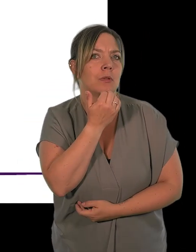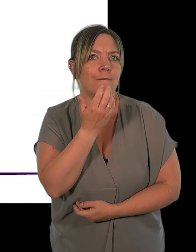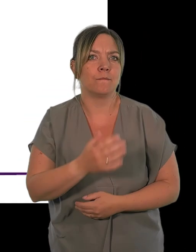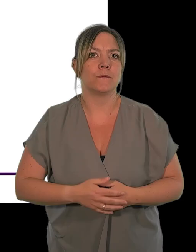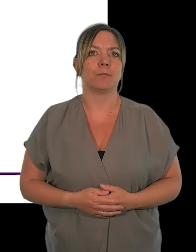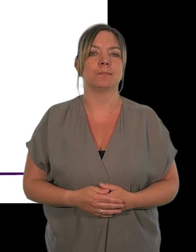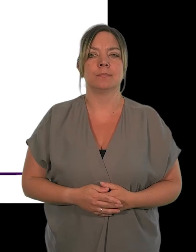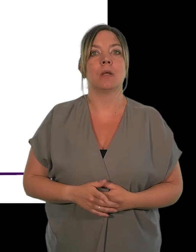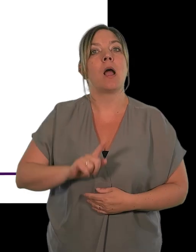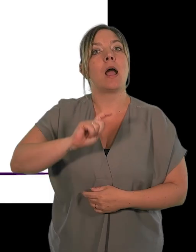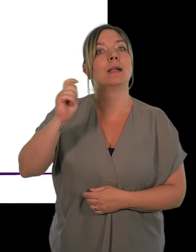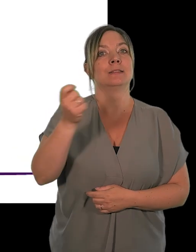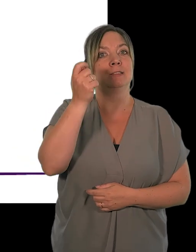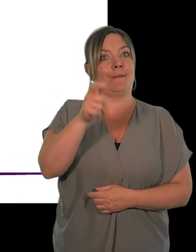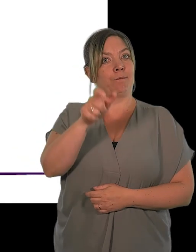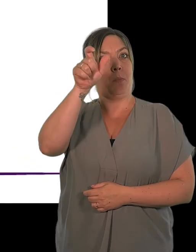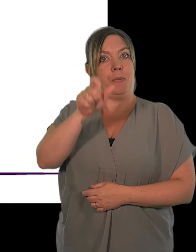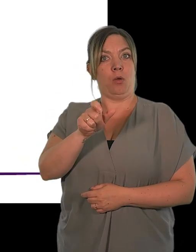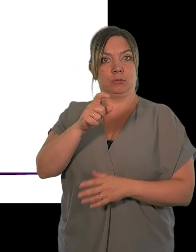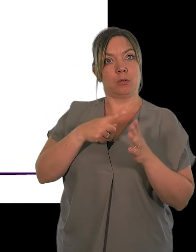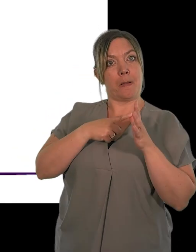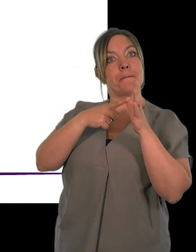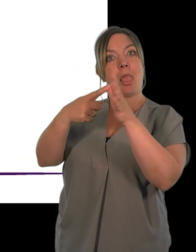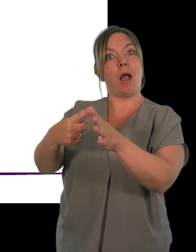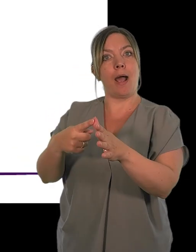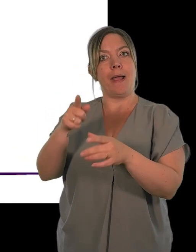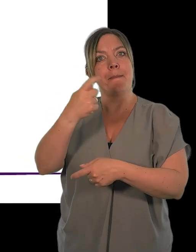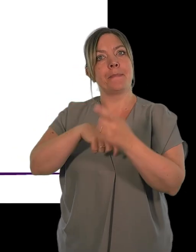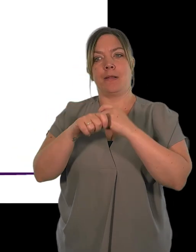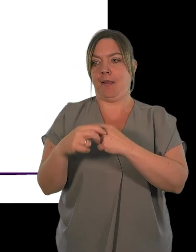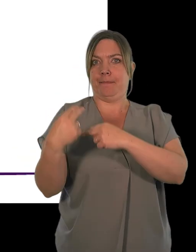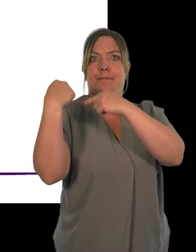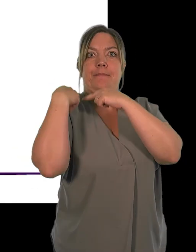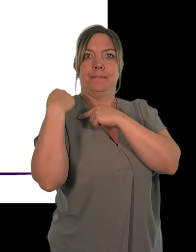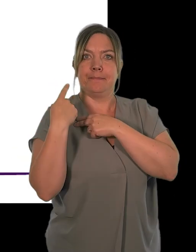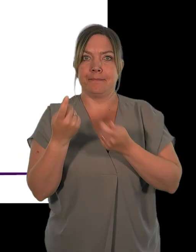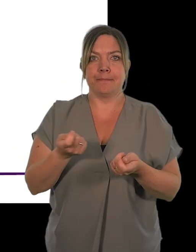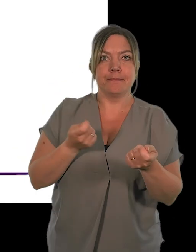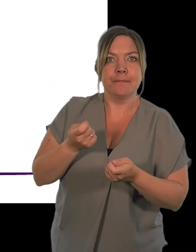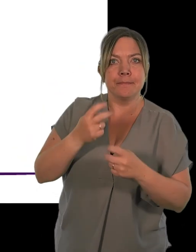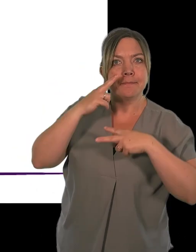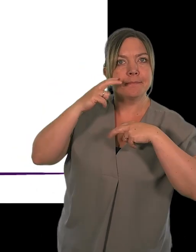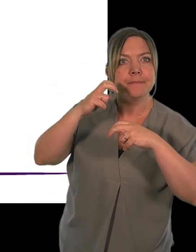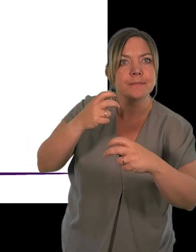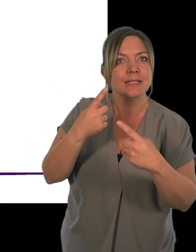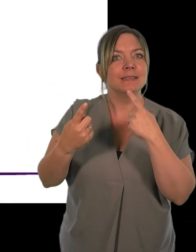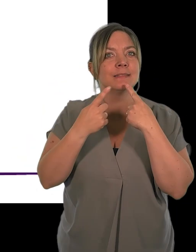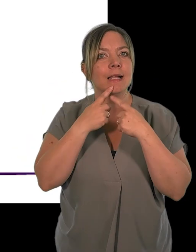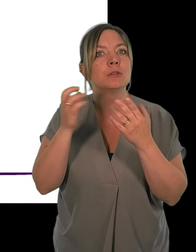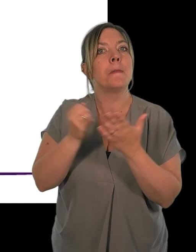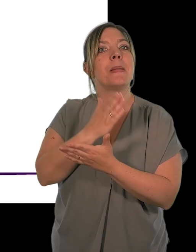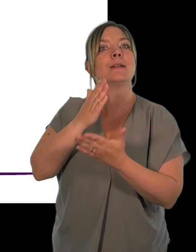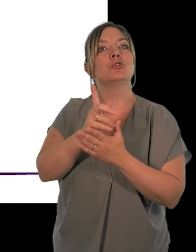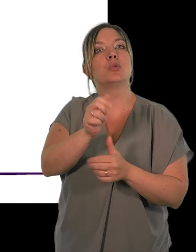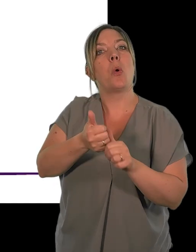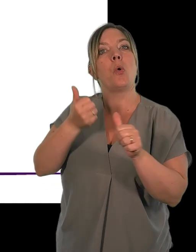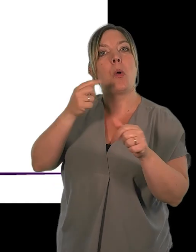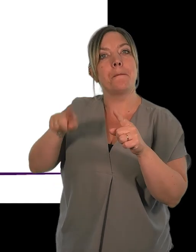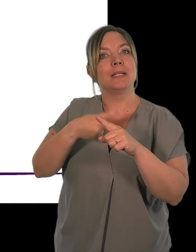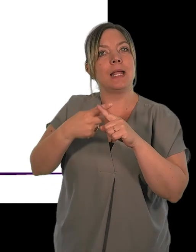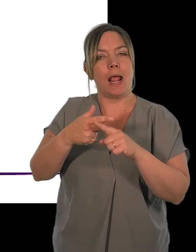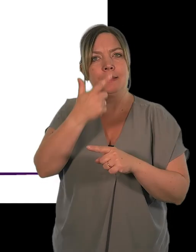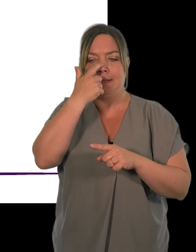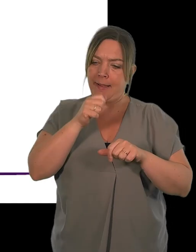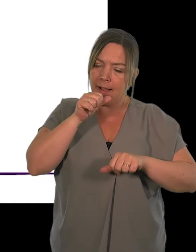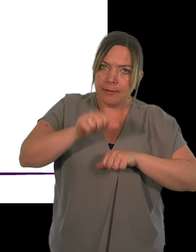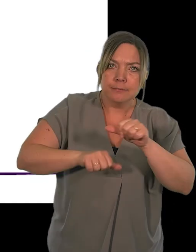which will be accountable for managing analysis of data, ensuring that Company X makes